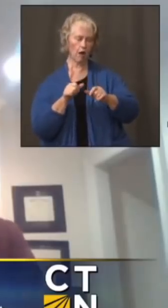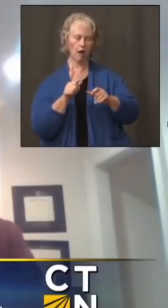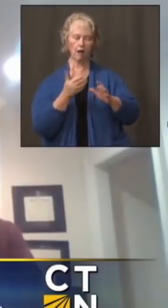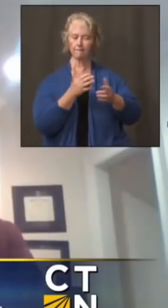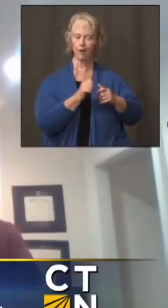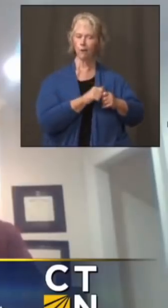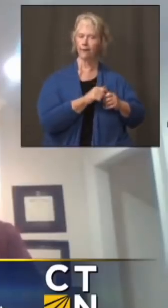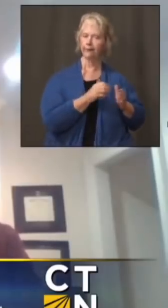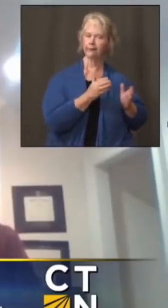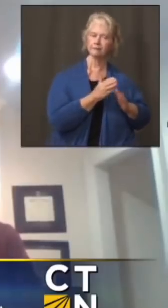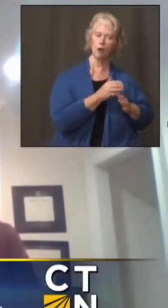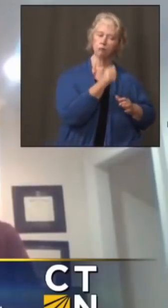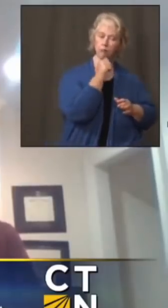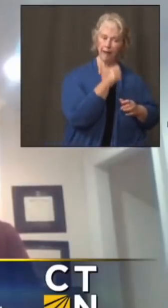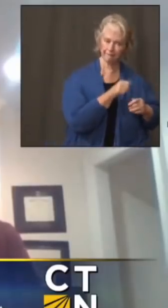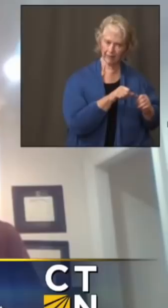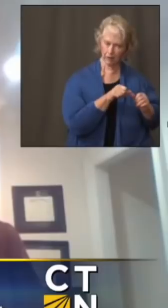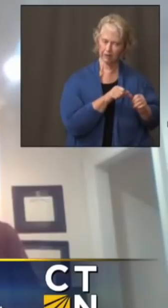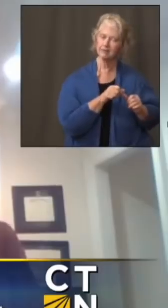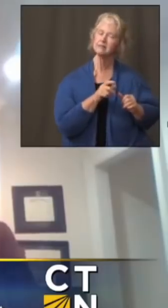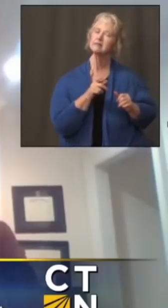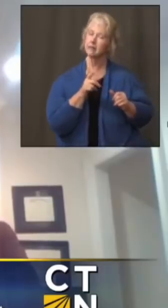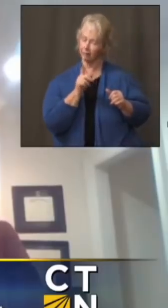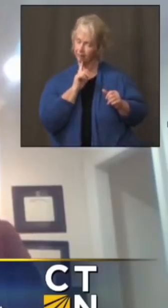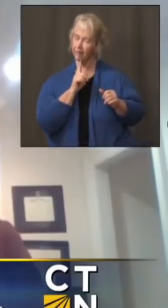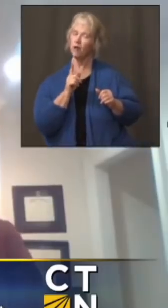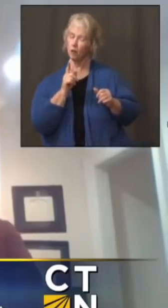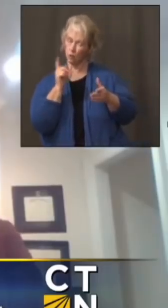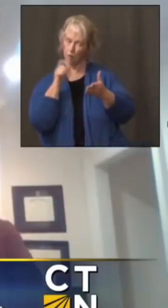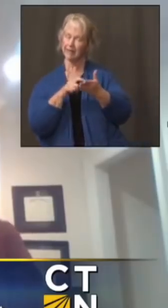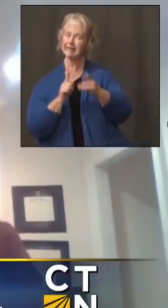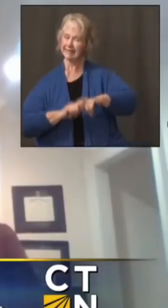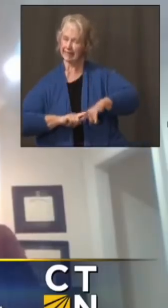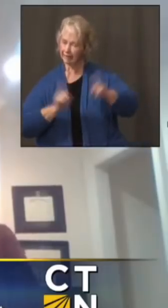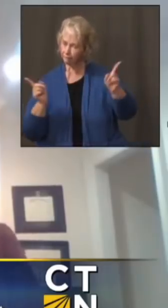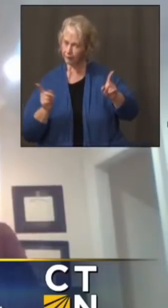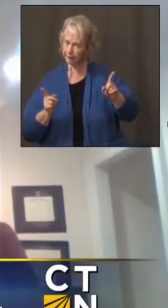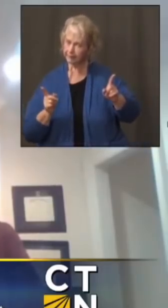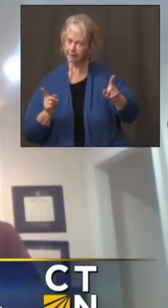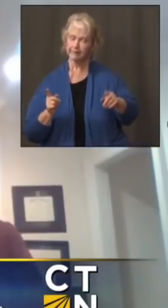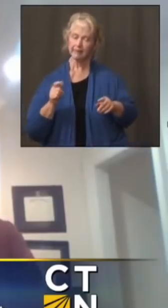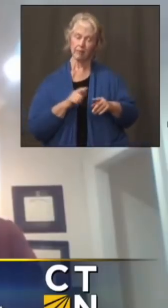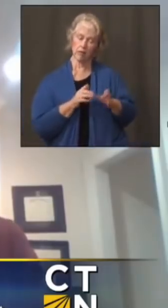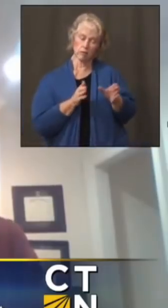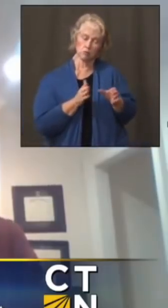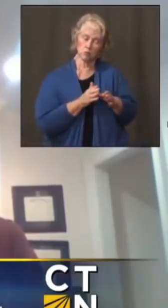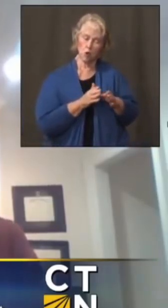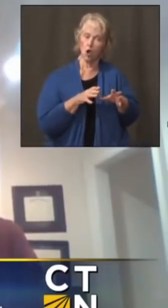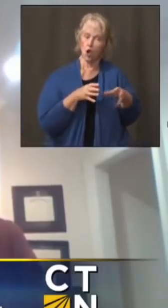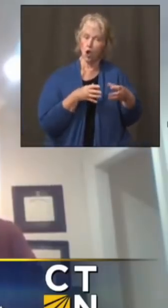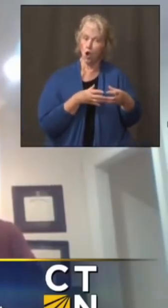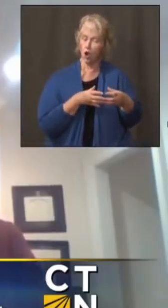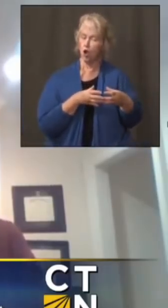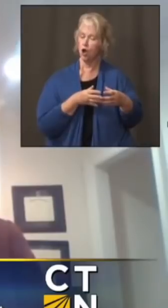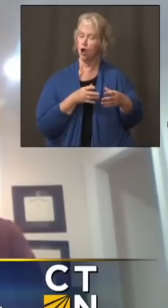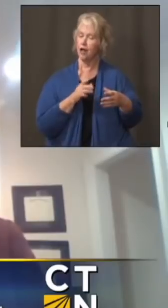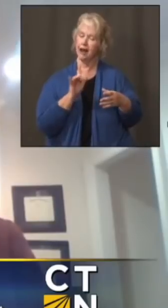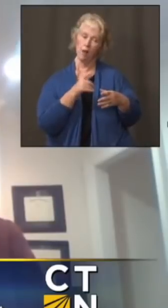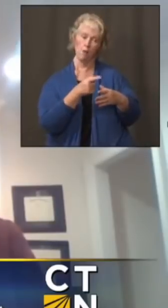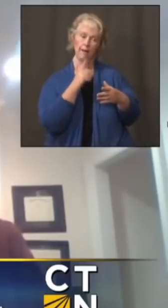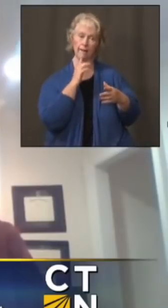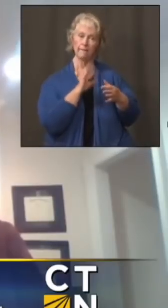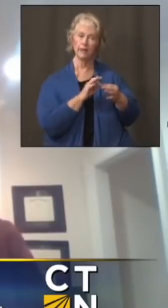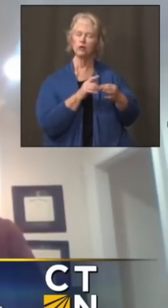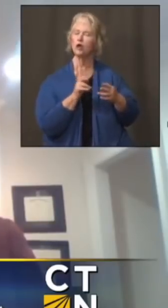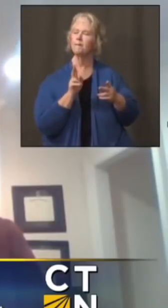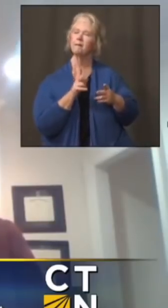was just referencing. We do believe there is a difference, and we want to make sure that these smaller gatherings where, as Deidre was mentioning, folks let their